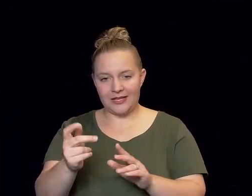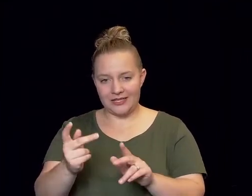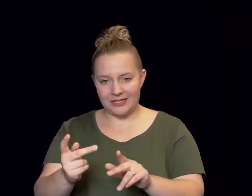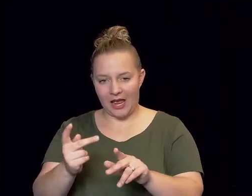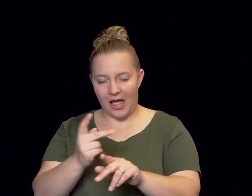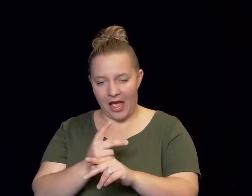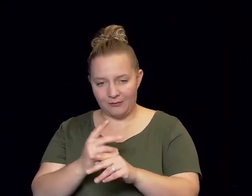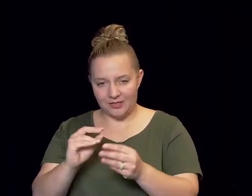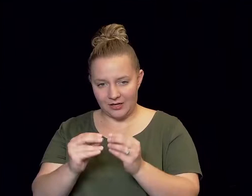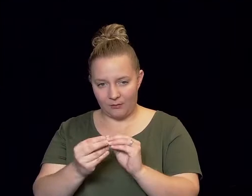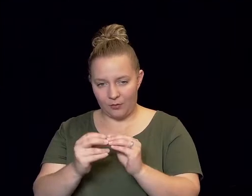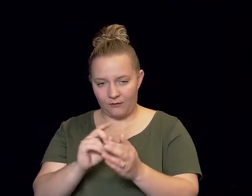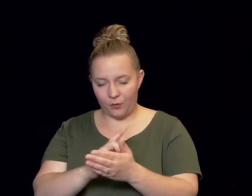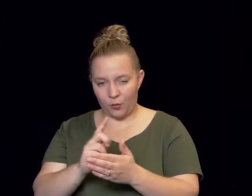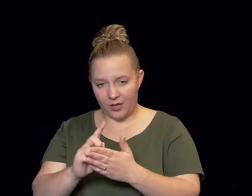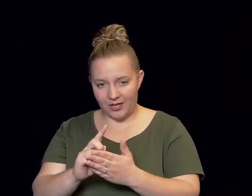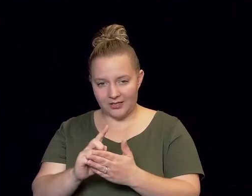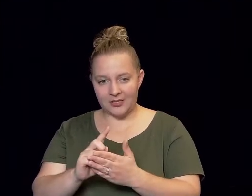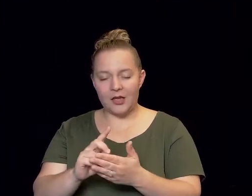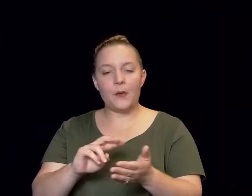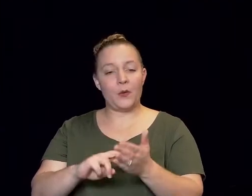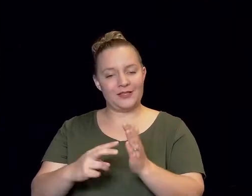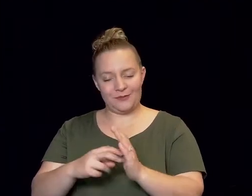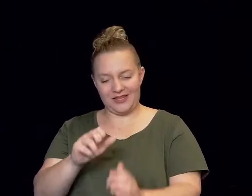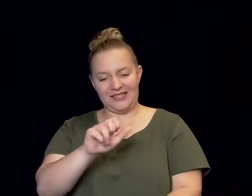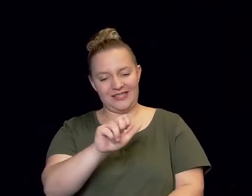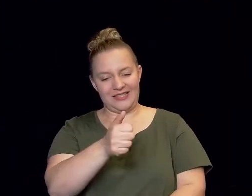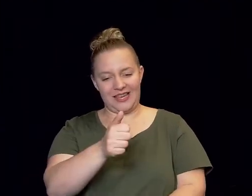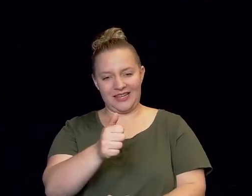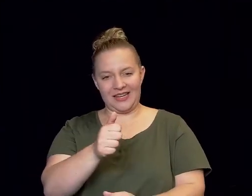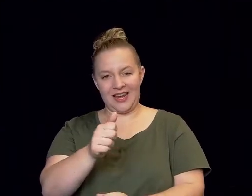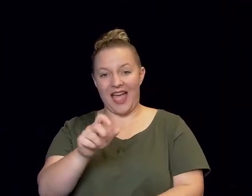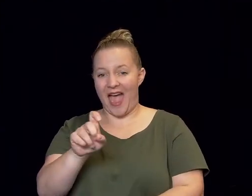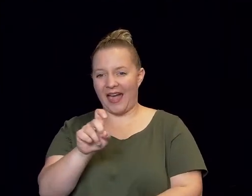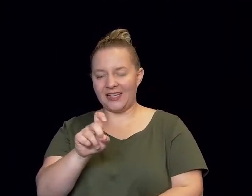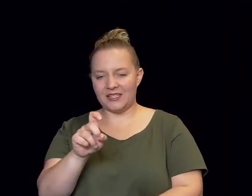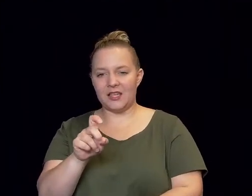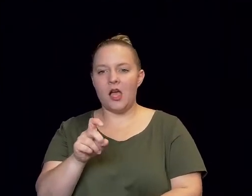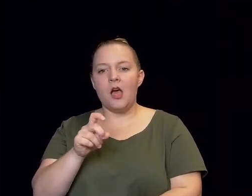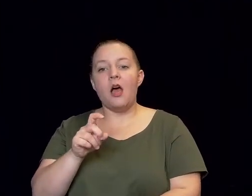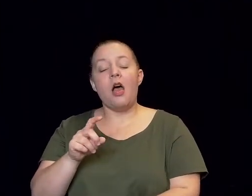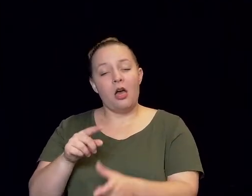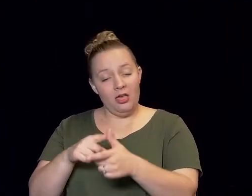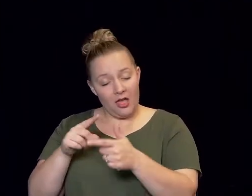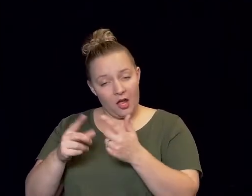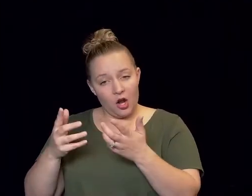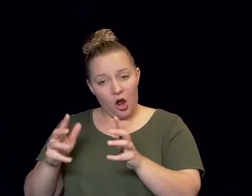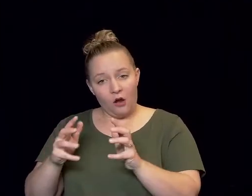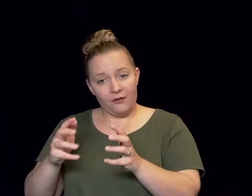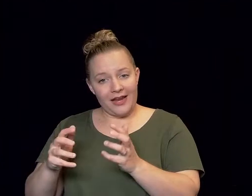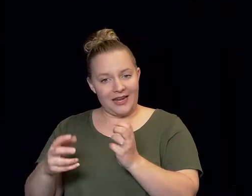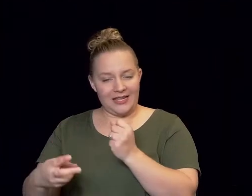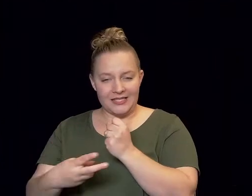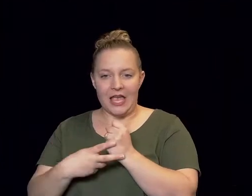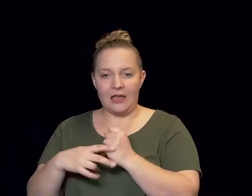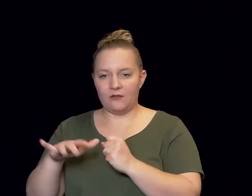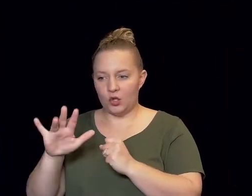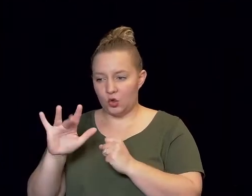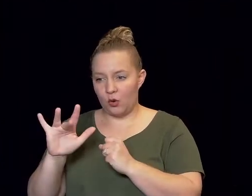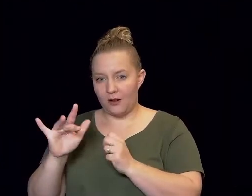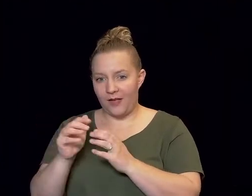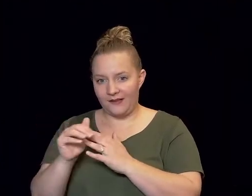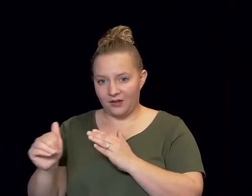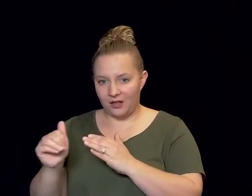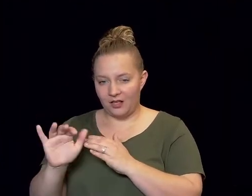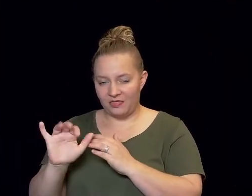of weeks, aka 10x or 10 times x. And then we already have saved $25. So